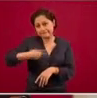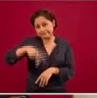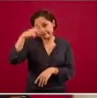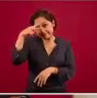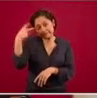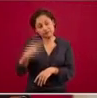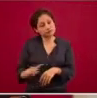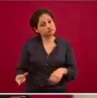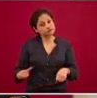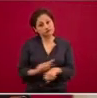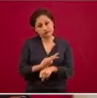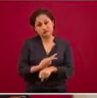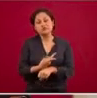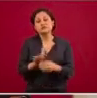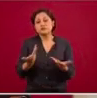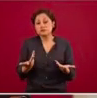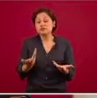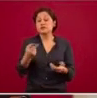which we have